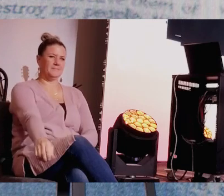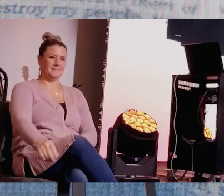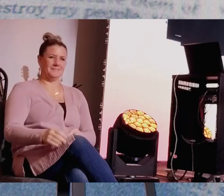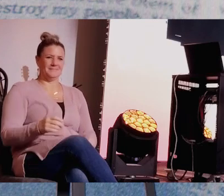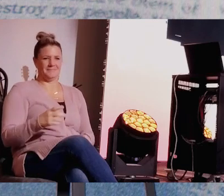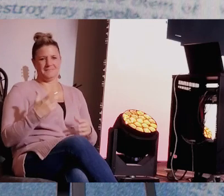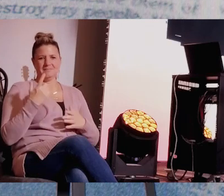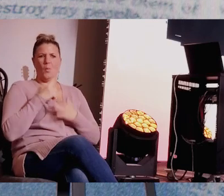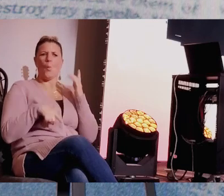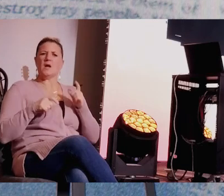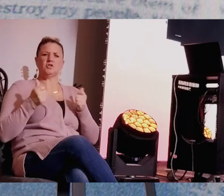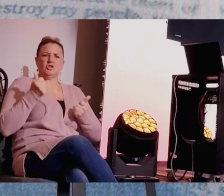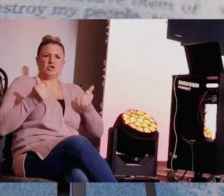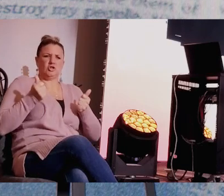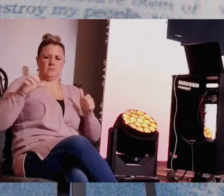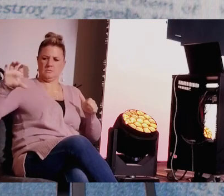what camp do you find yourself in?